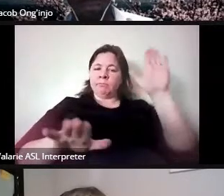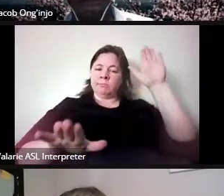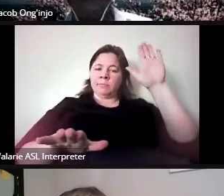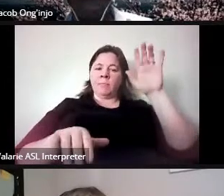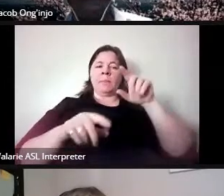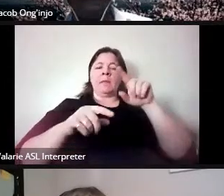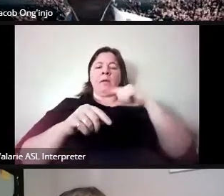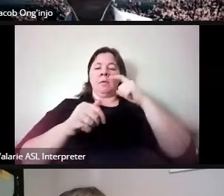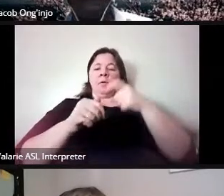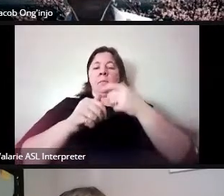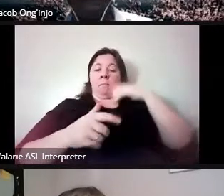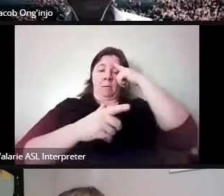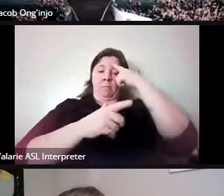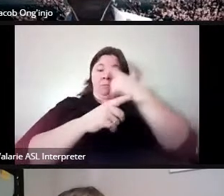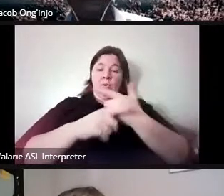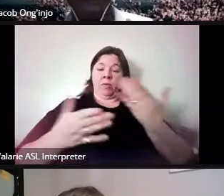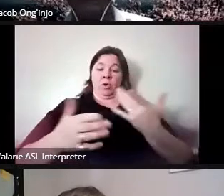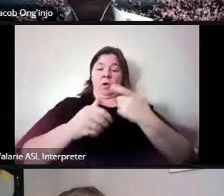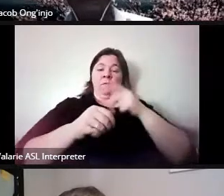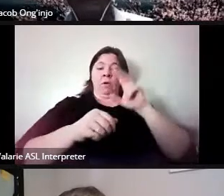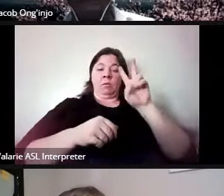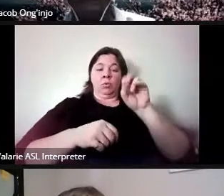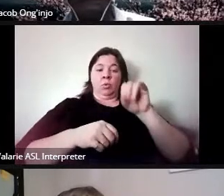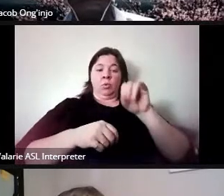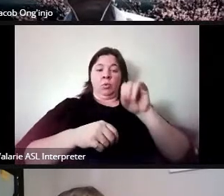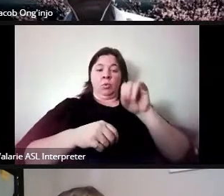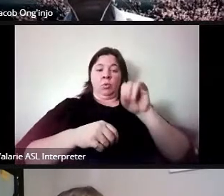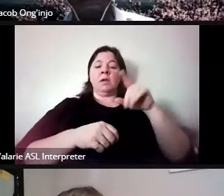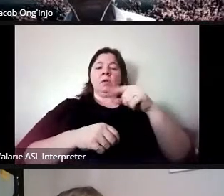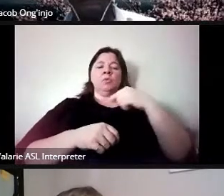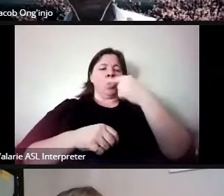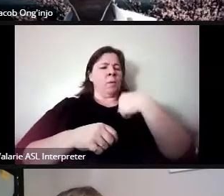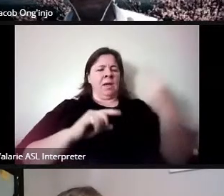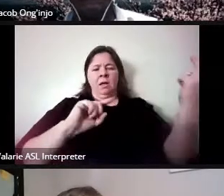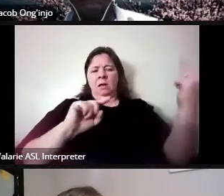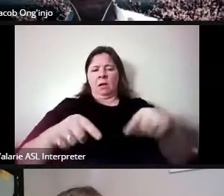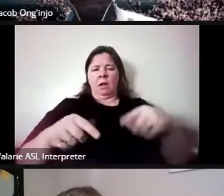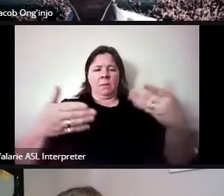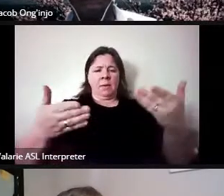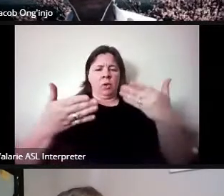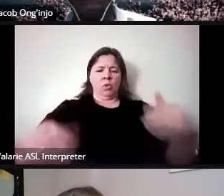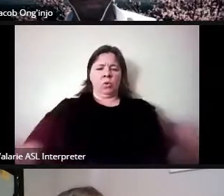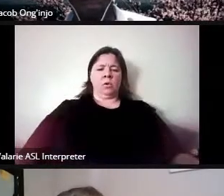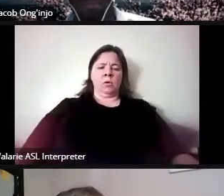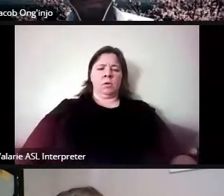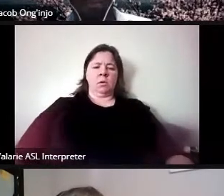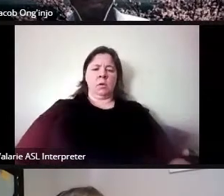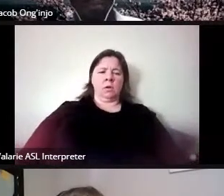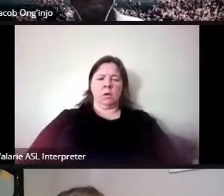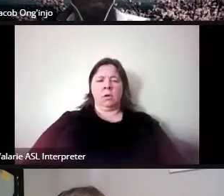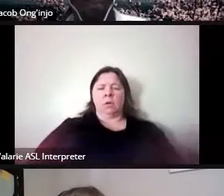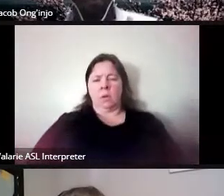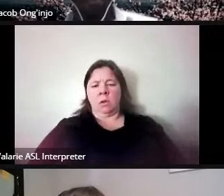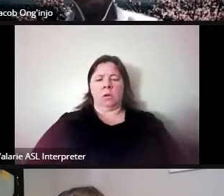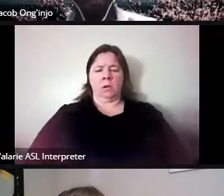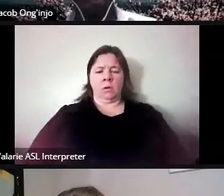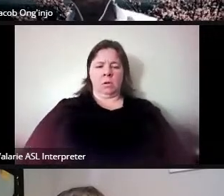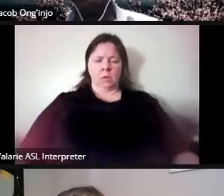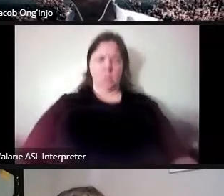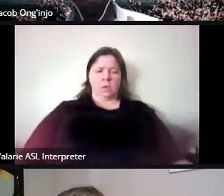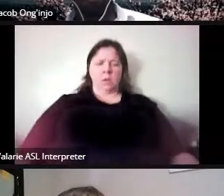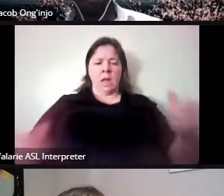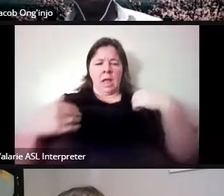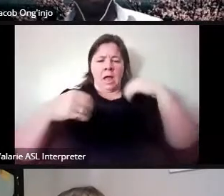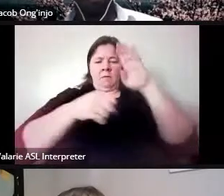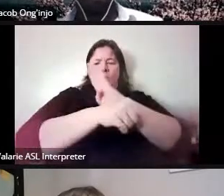from 2005. And he told me to just come here. We have a lot of opportunities over there. He was having his business here,